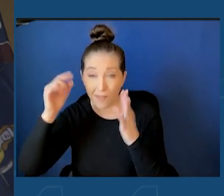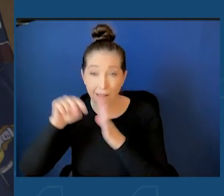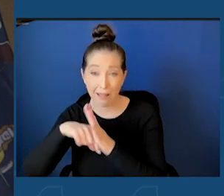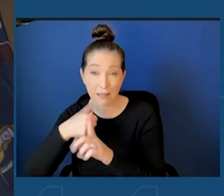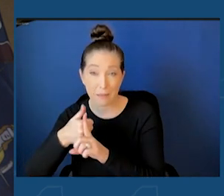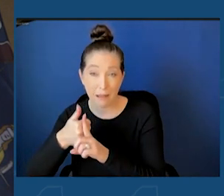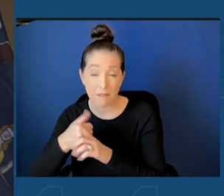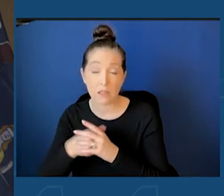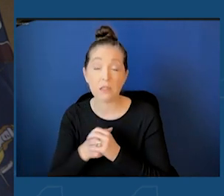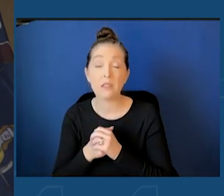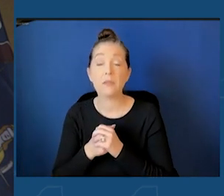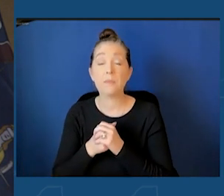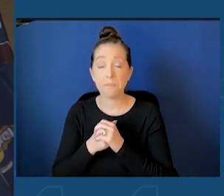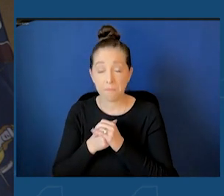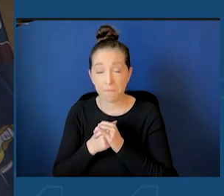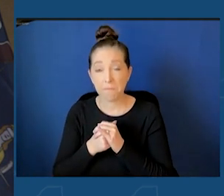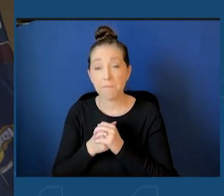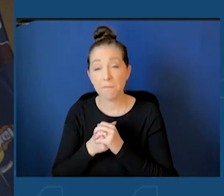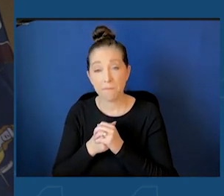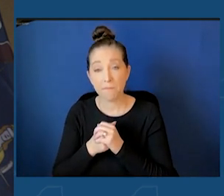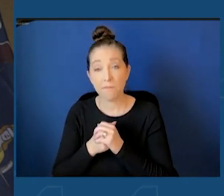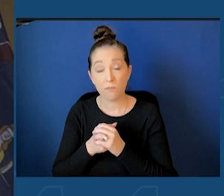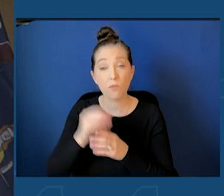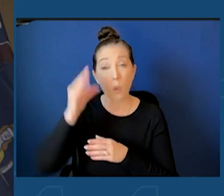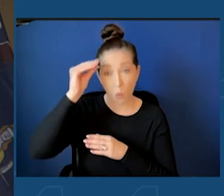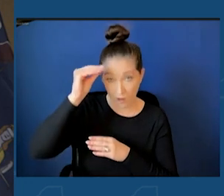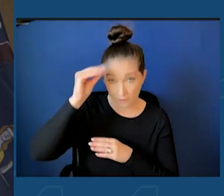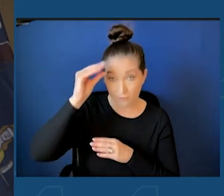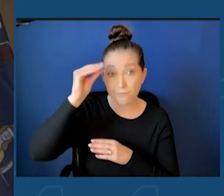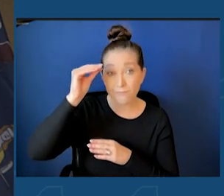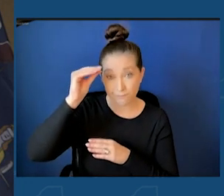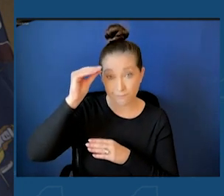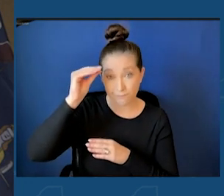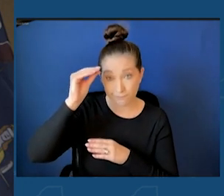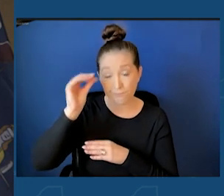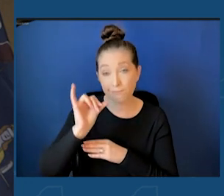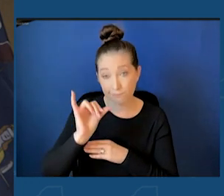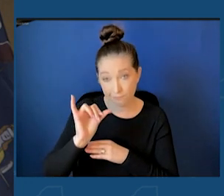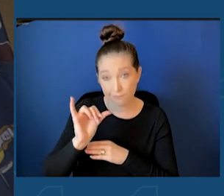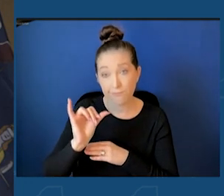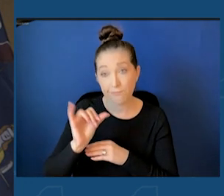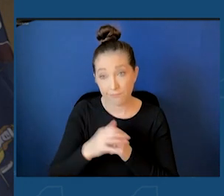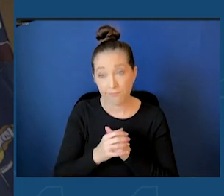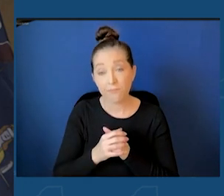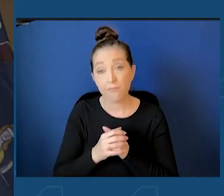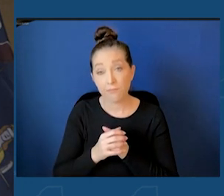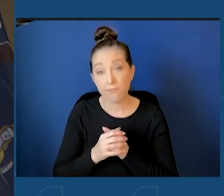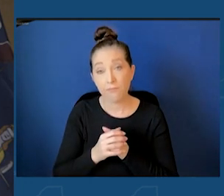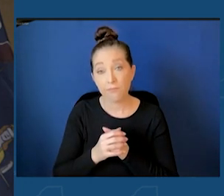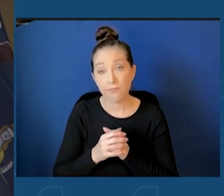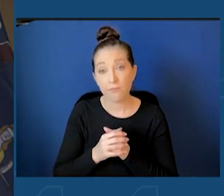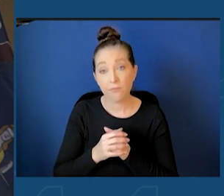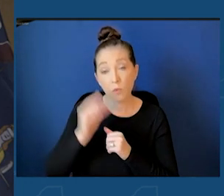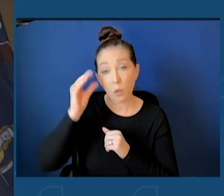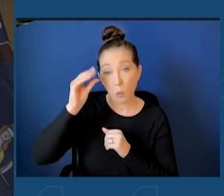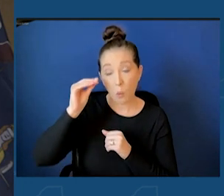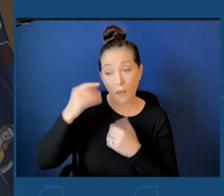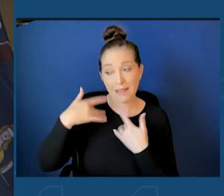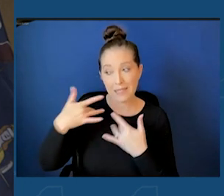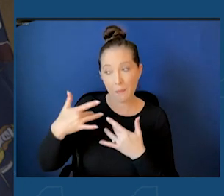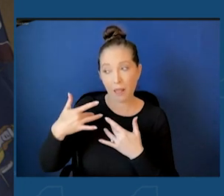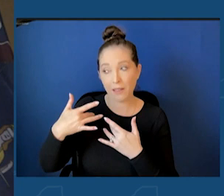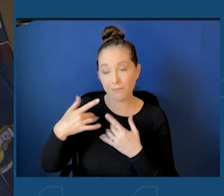and actually boys, young men, they actually accomplish the suicide at a higher